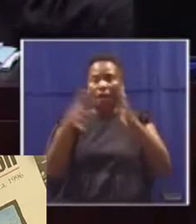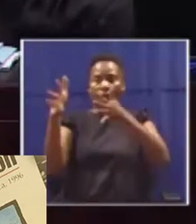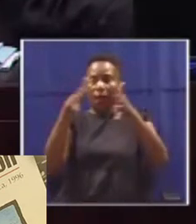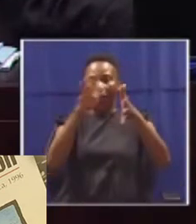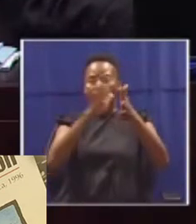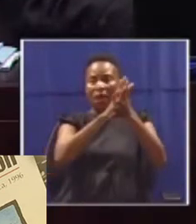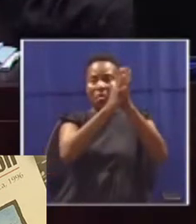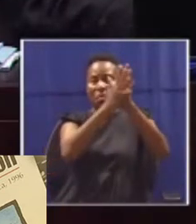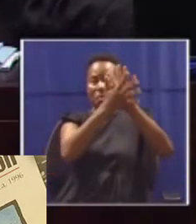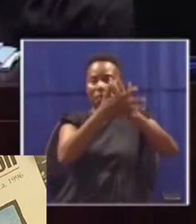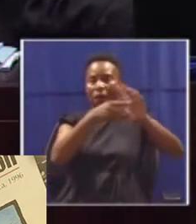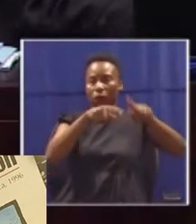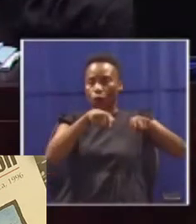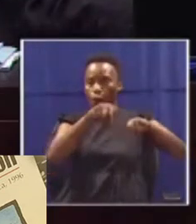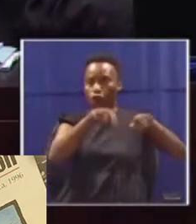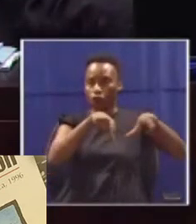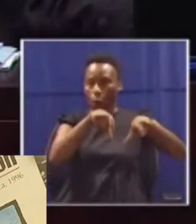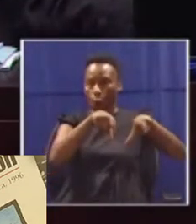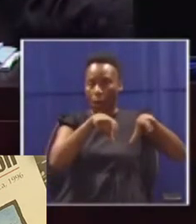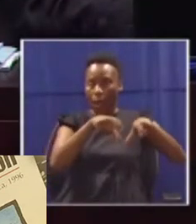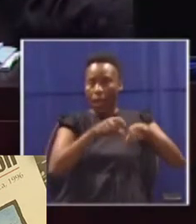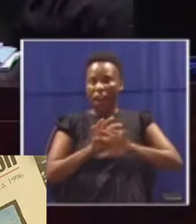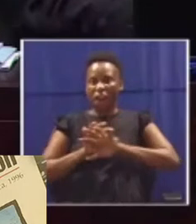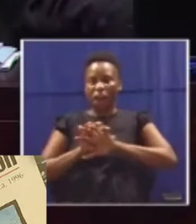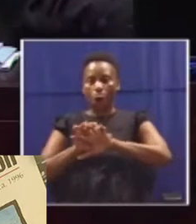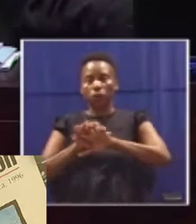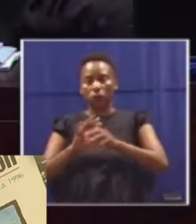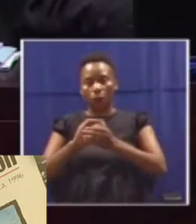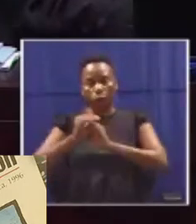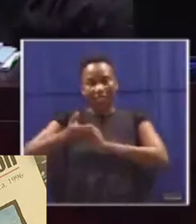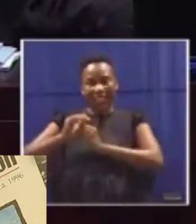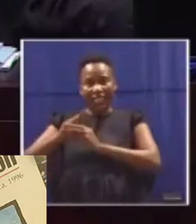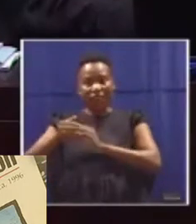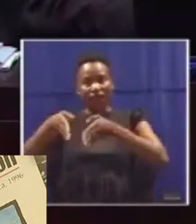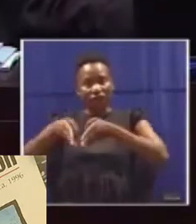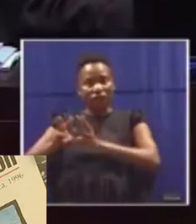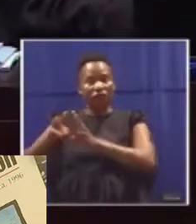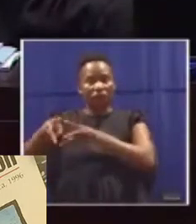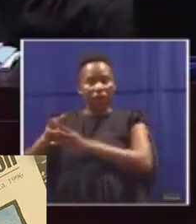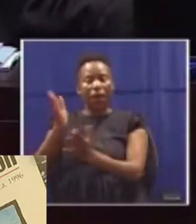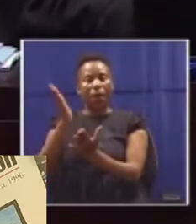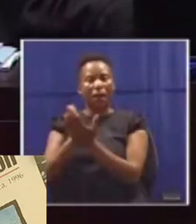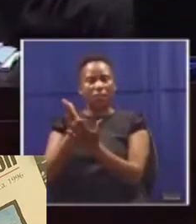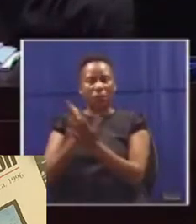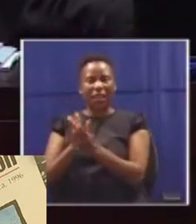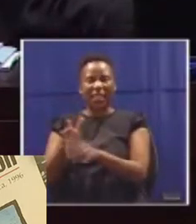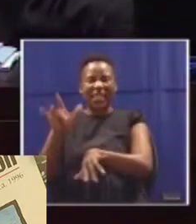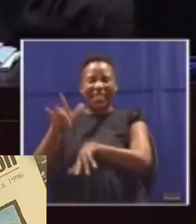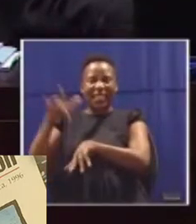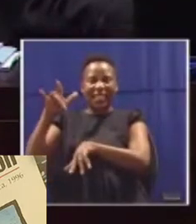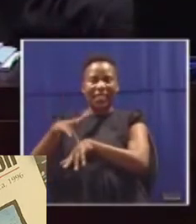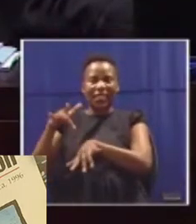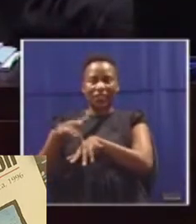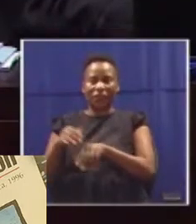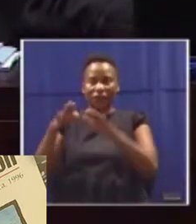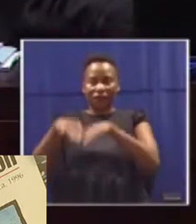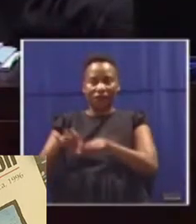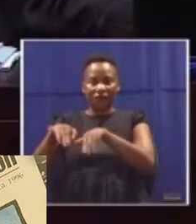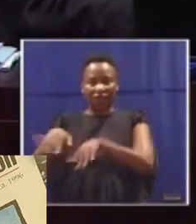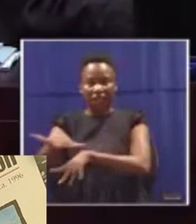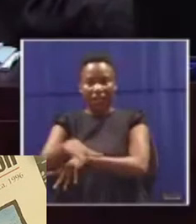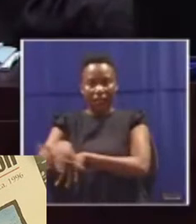areas. The enforcement of protective measures in particularly sensitive sea areas and other